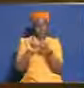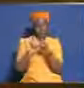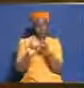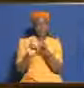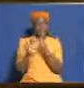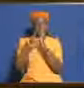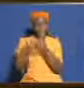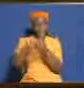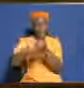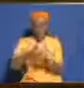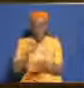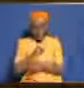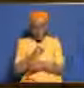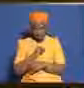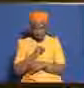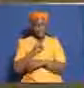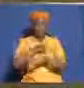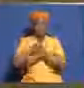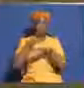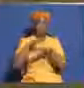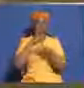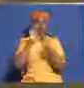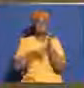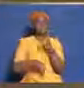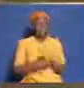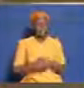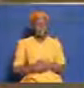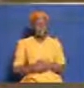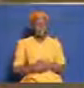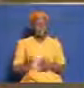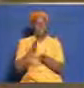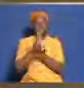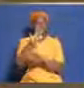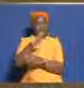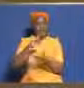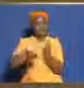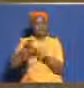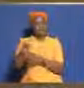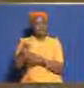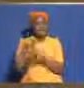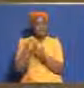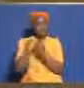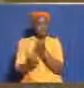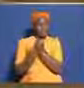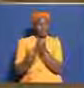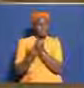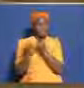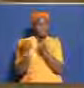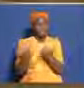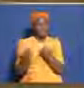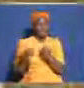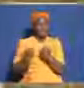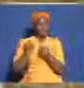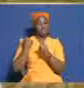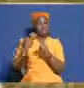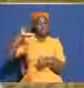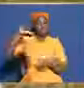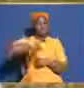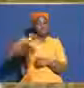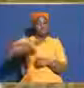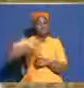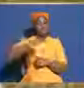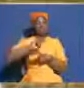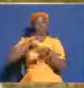Waisaka said high poverty rates in some areas of the county have promoted young girls to sell their bodies in exchange for money.